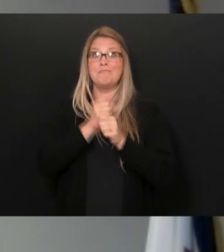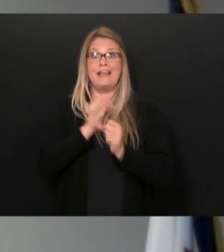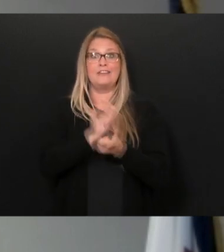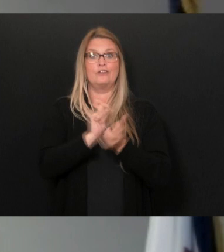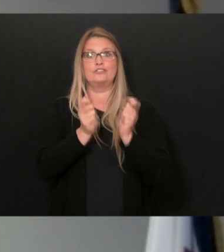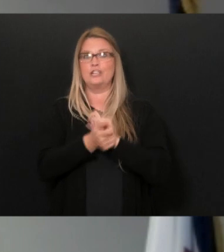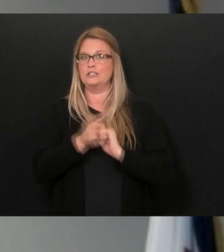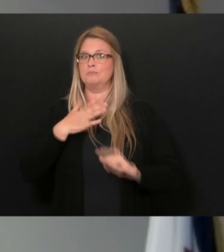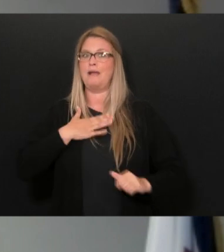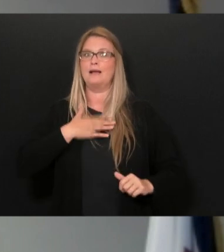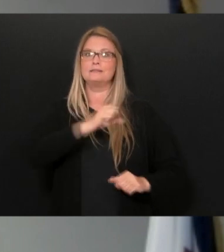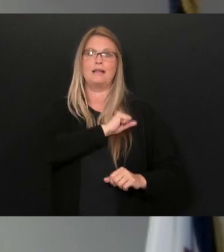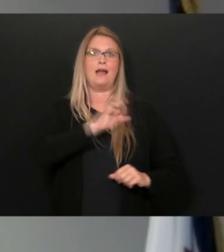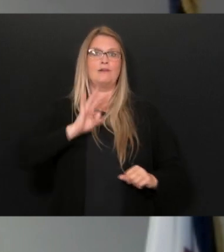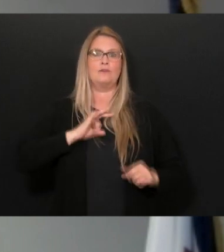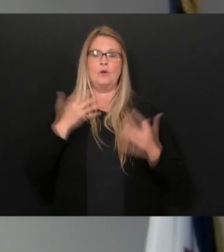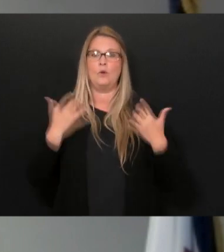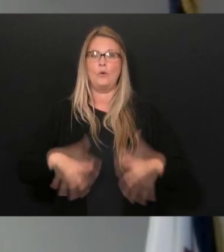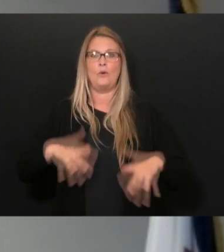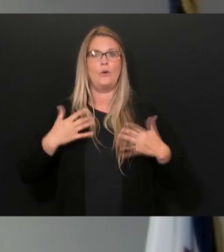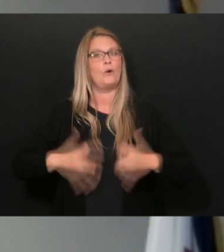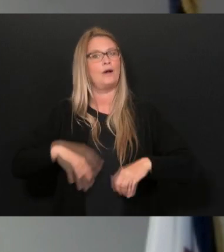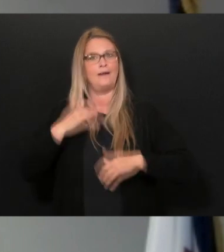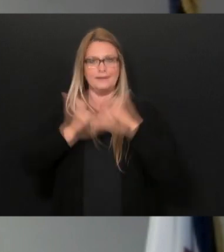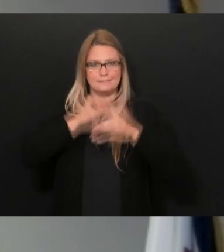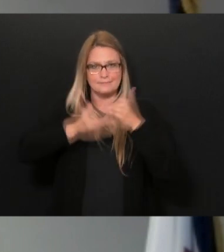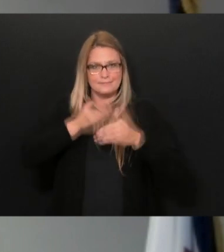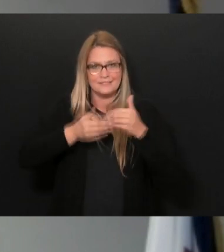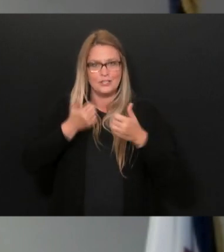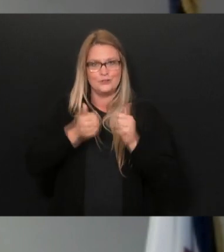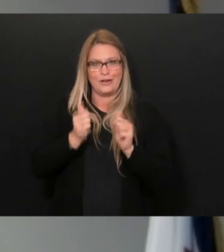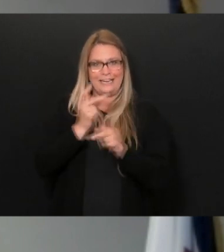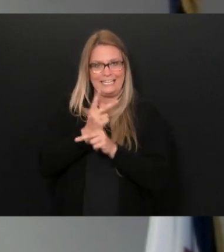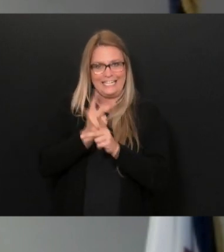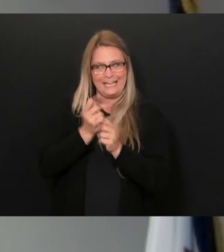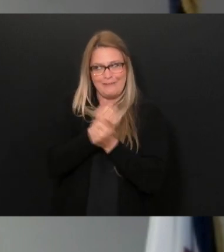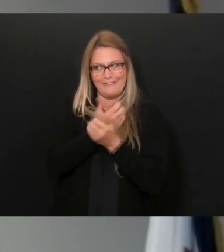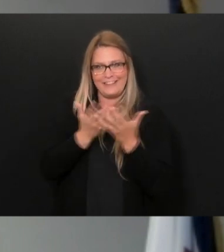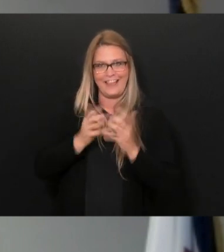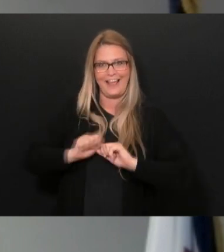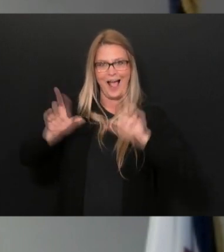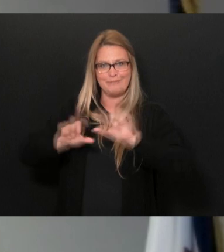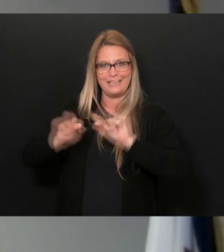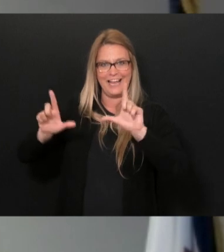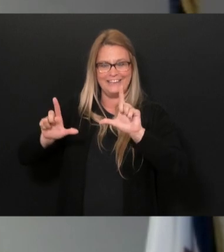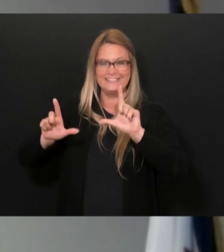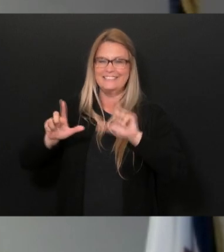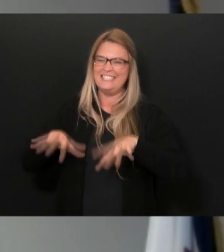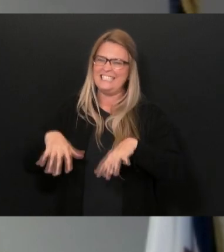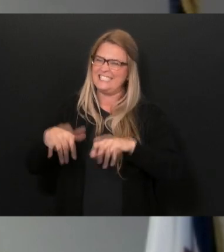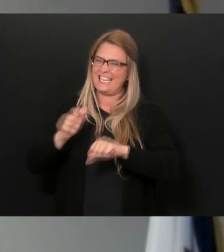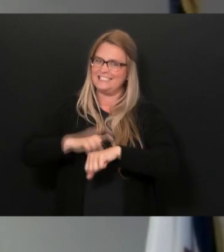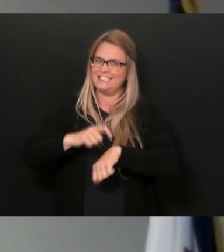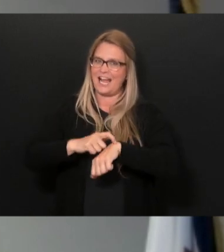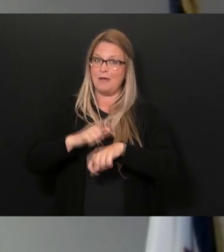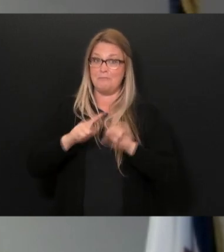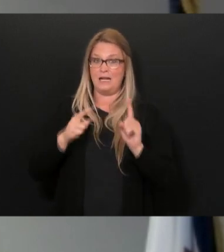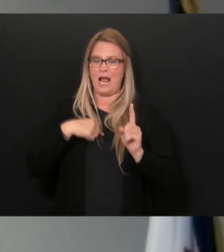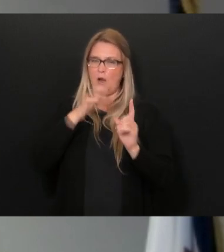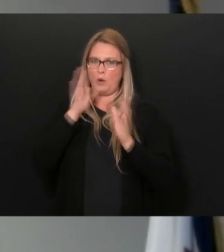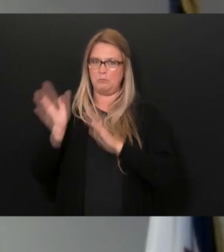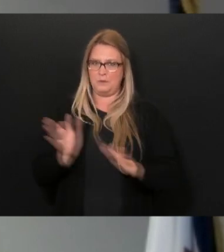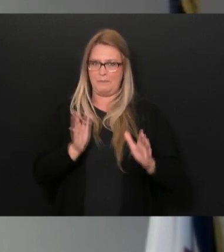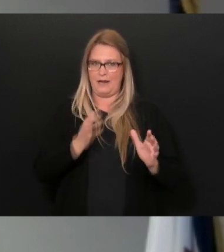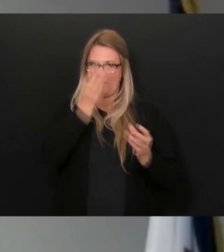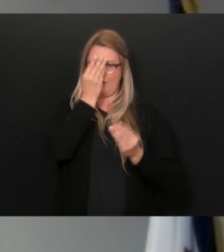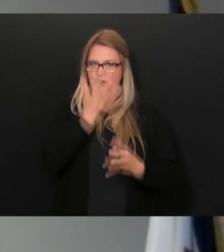done a tremendous job in trying to keep up with that, but it still takes a little time sometimes to get that information prepared so that it will